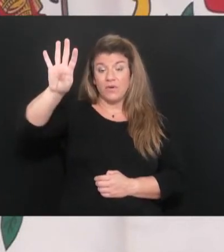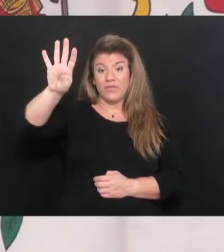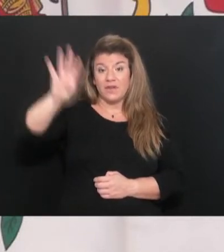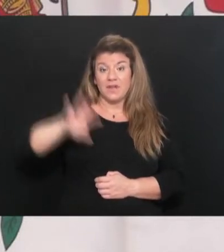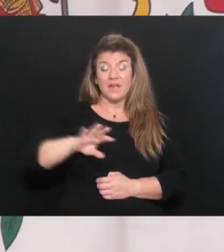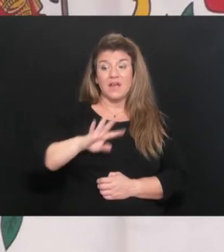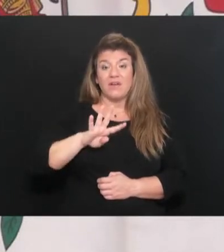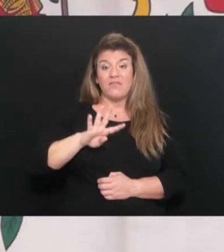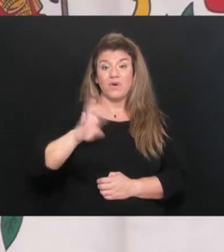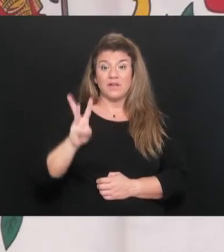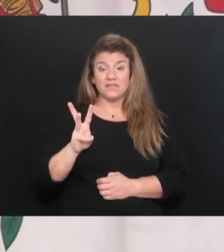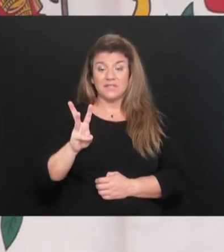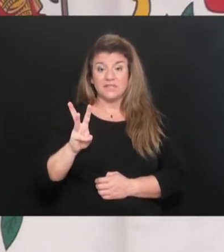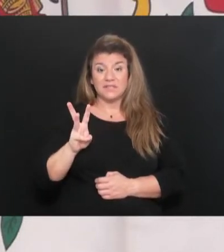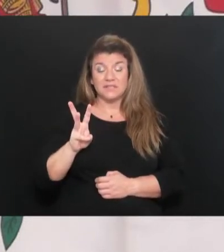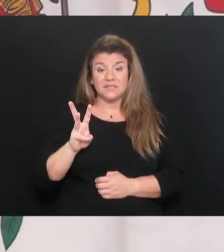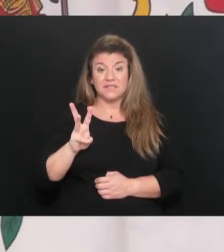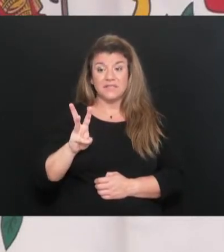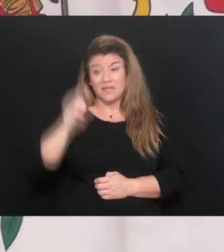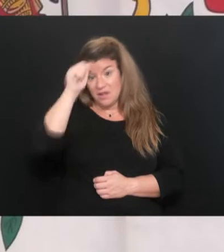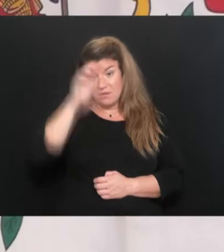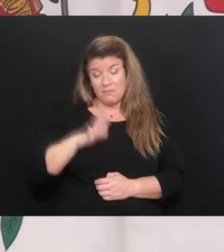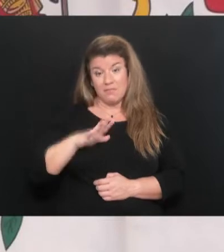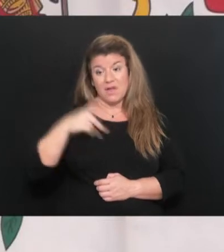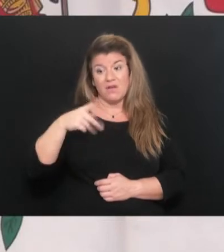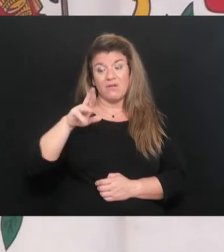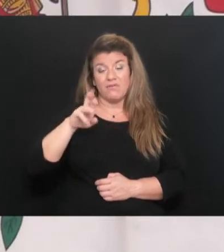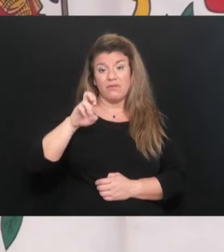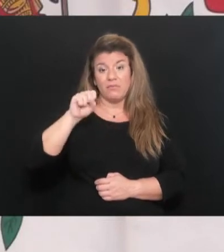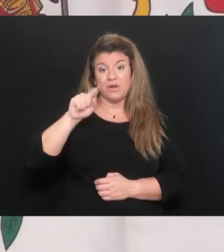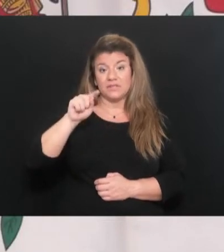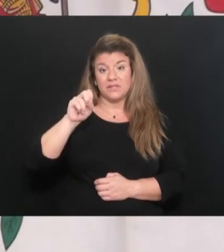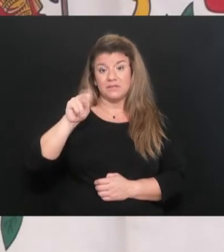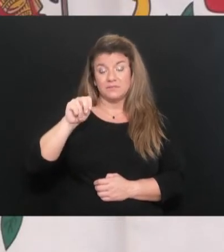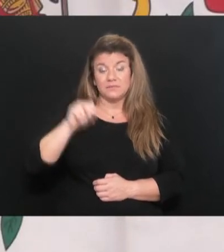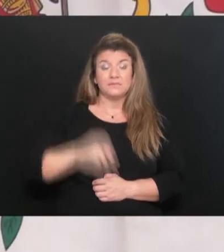is a 46-year-old male from Preston County.